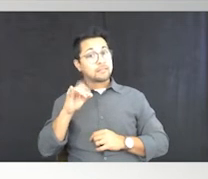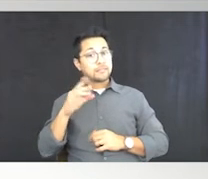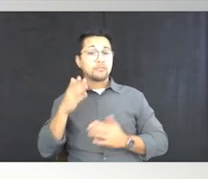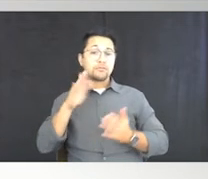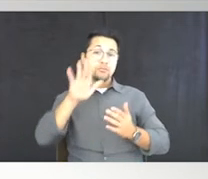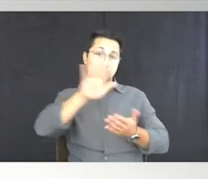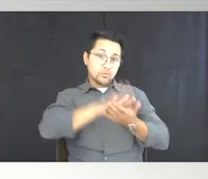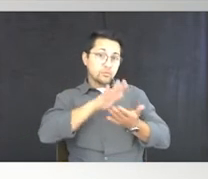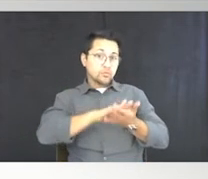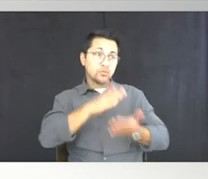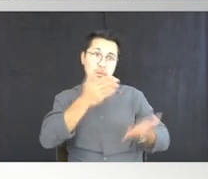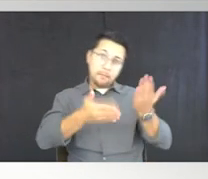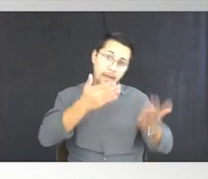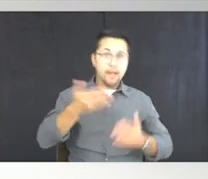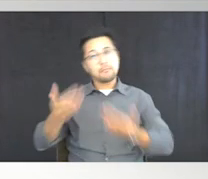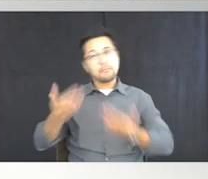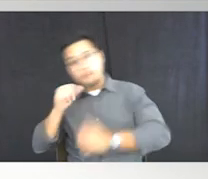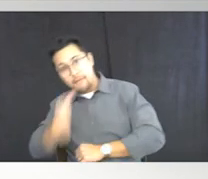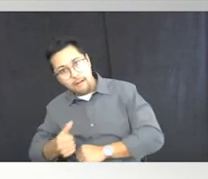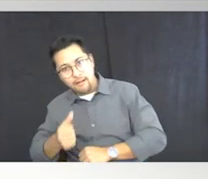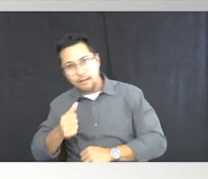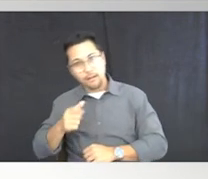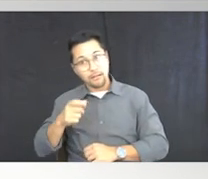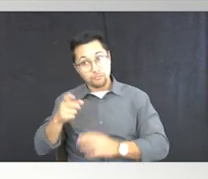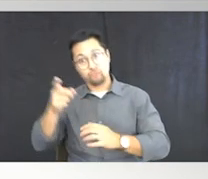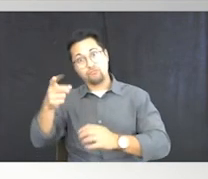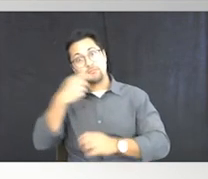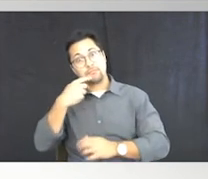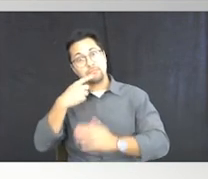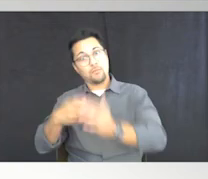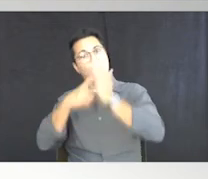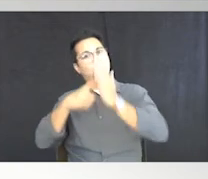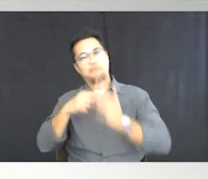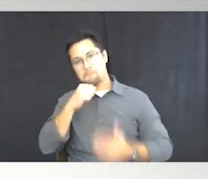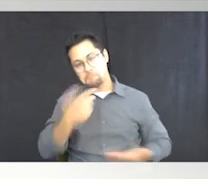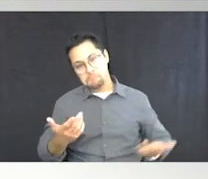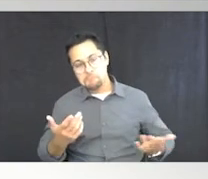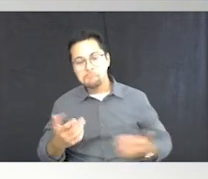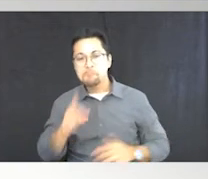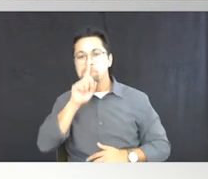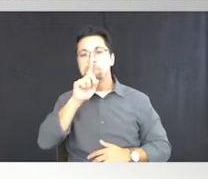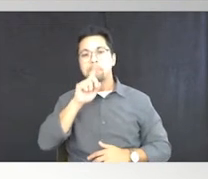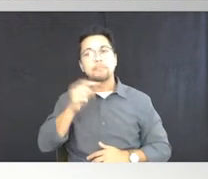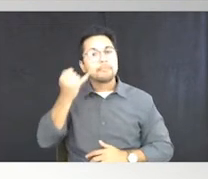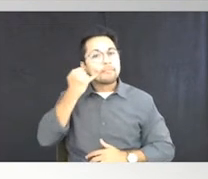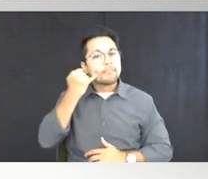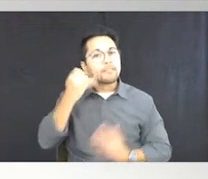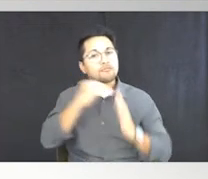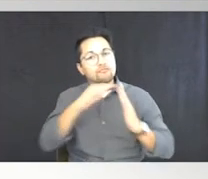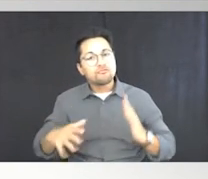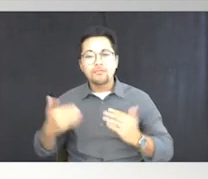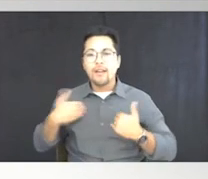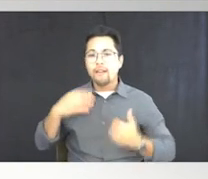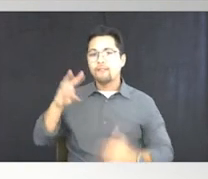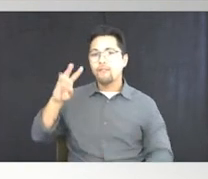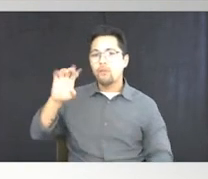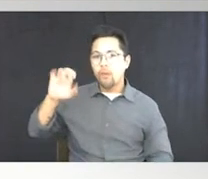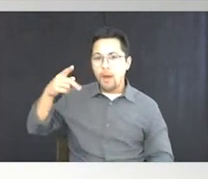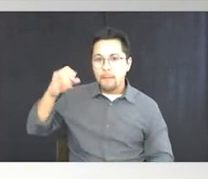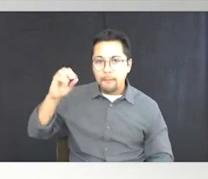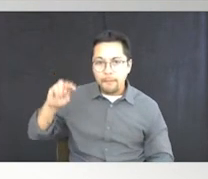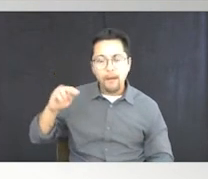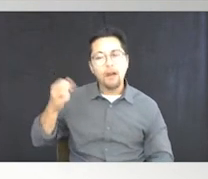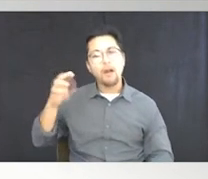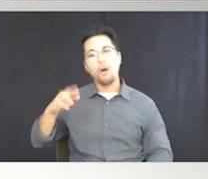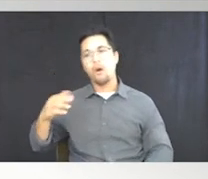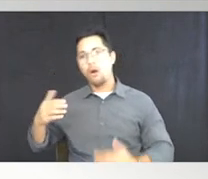not. It doesn't say they have to. So if a student carries a weapon to or possesses a weapon at school,